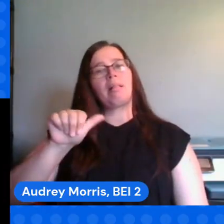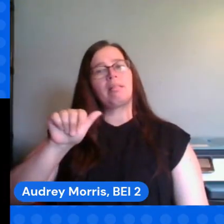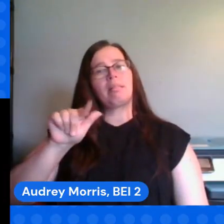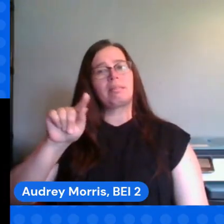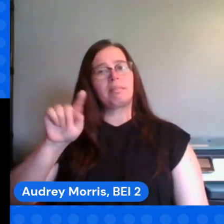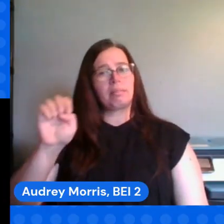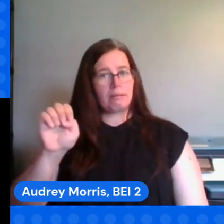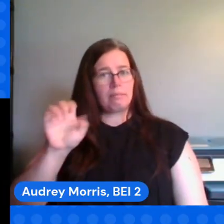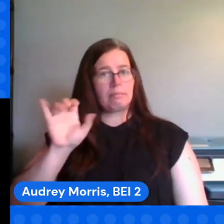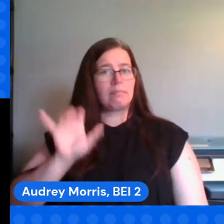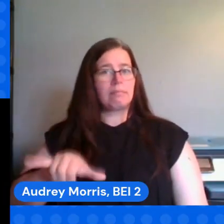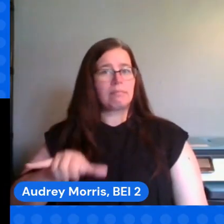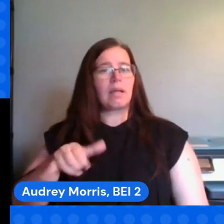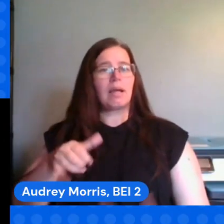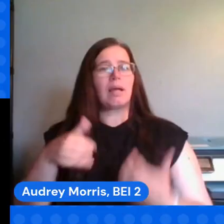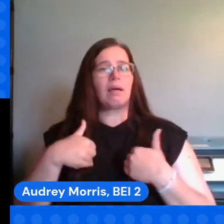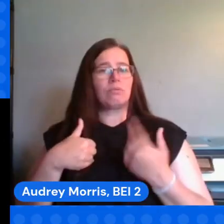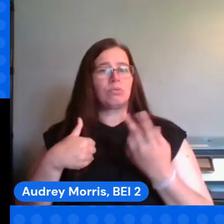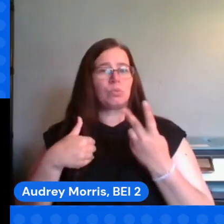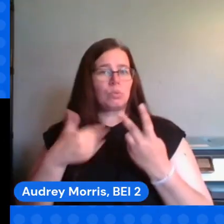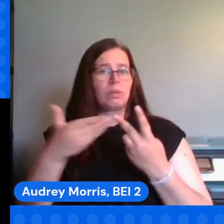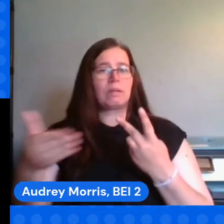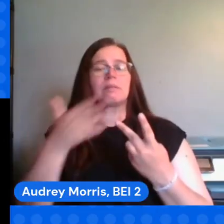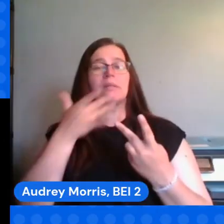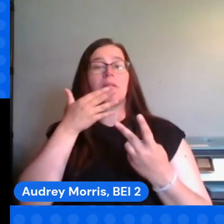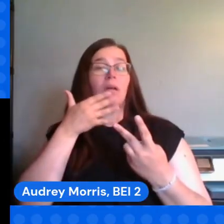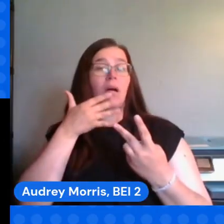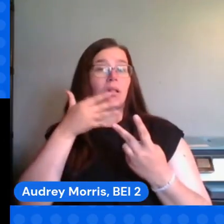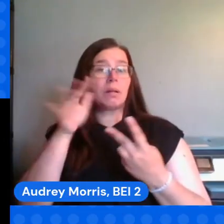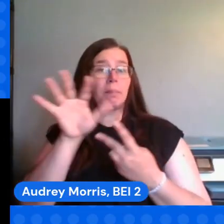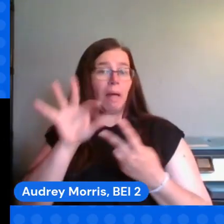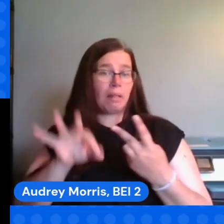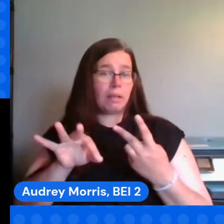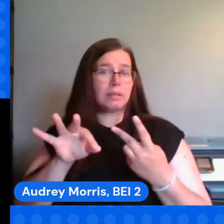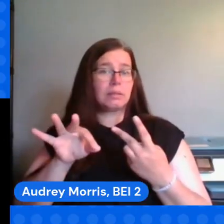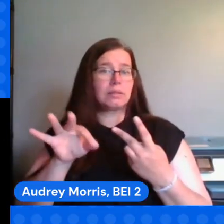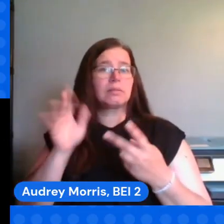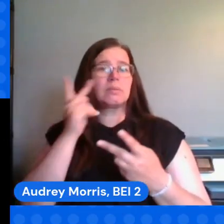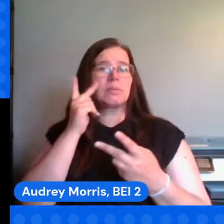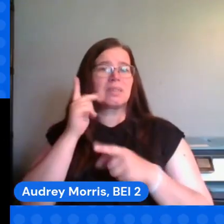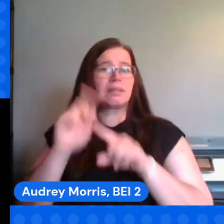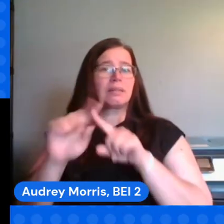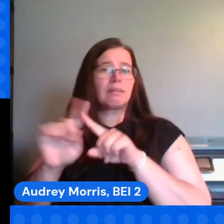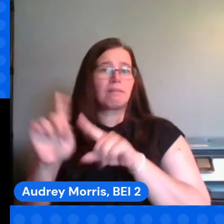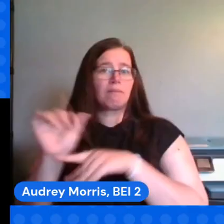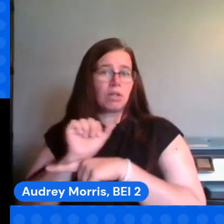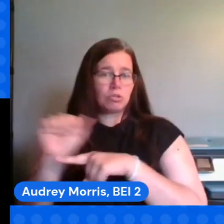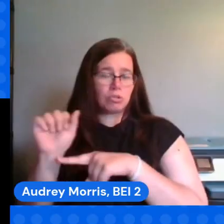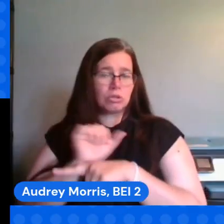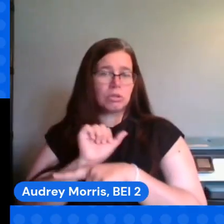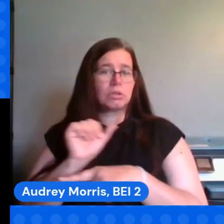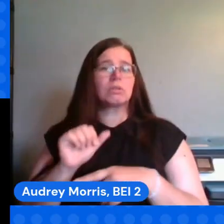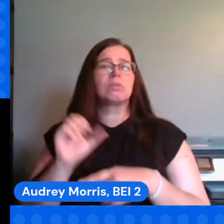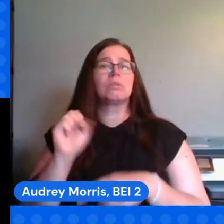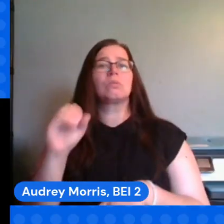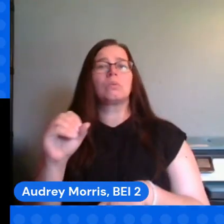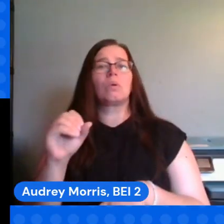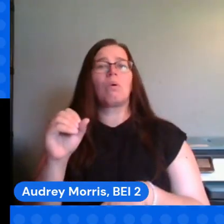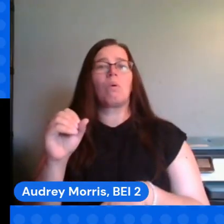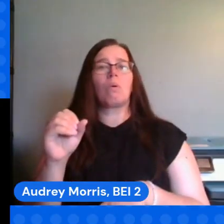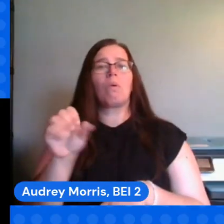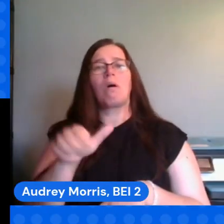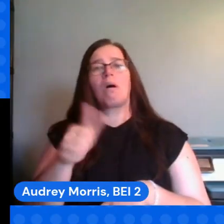that section, there's two things. And so there's a color palette where you see all the functions. And so, as